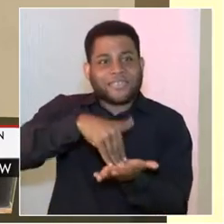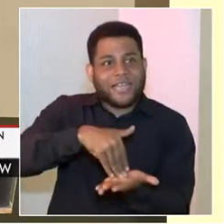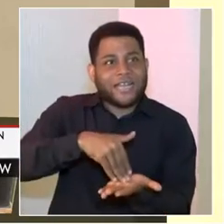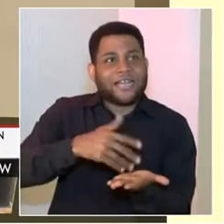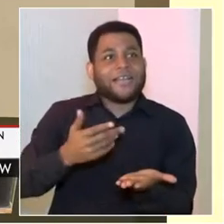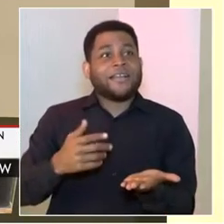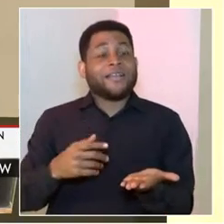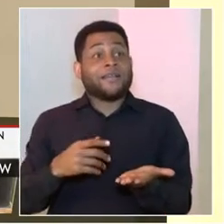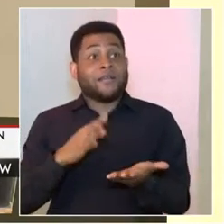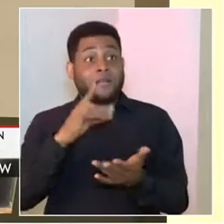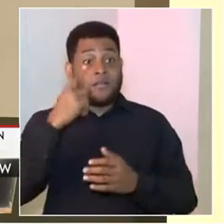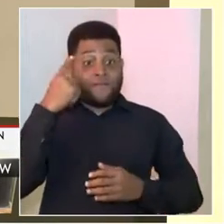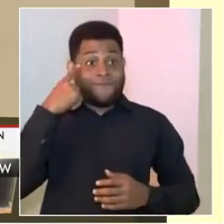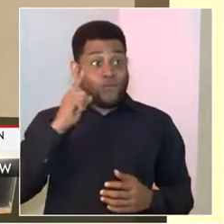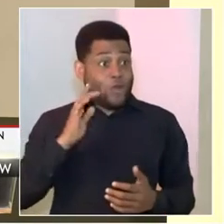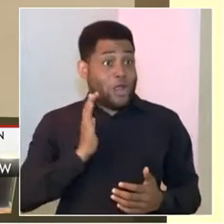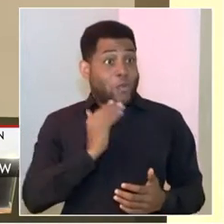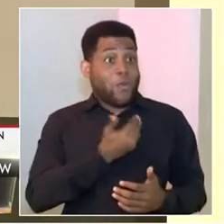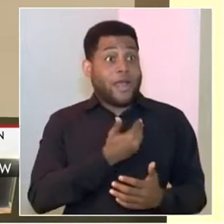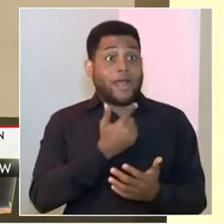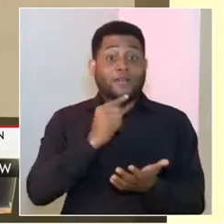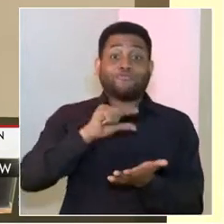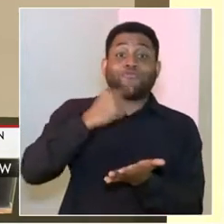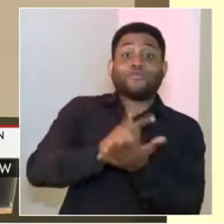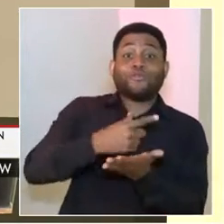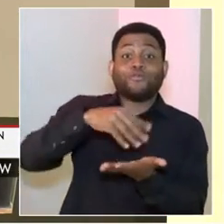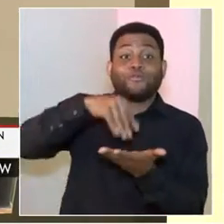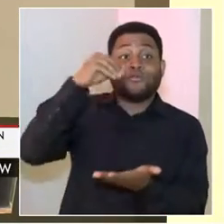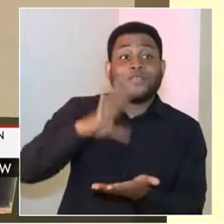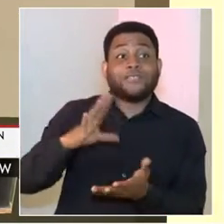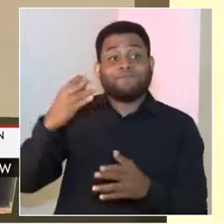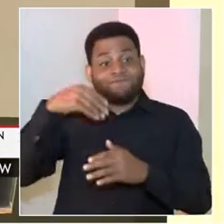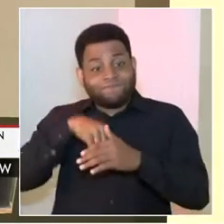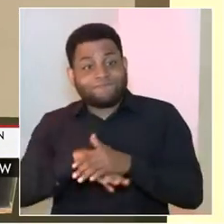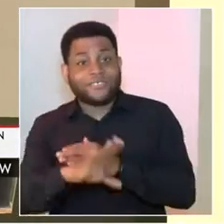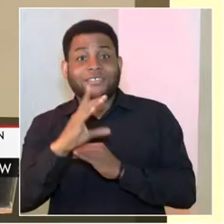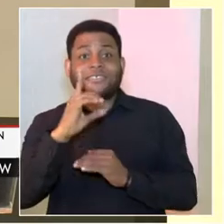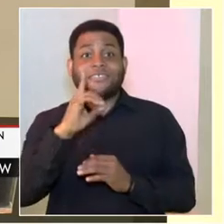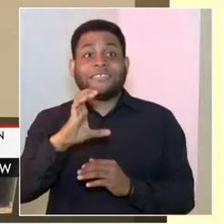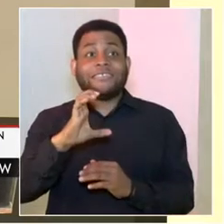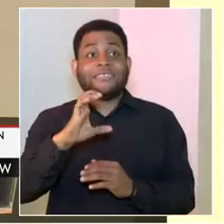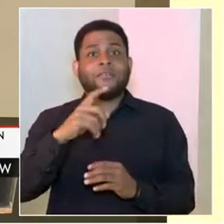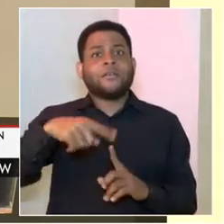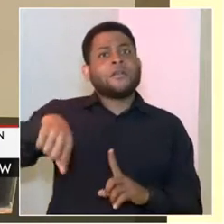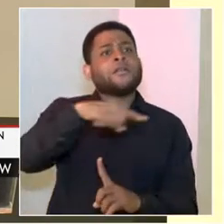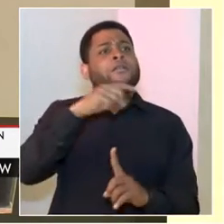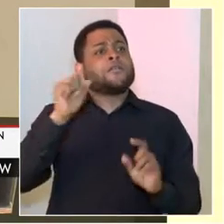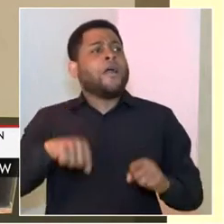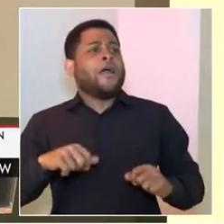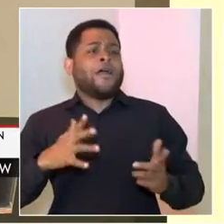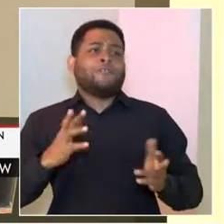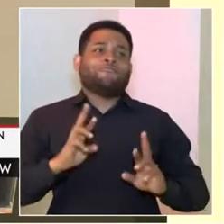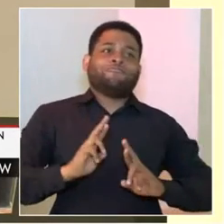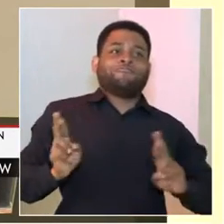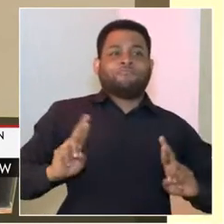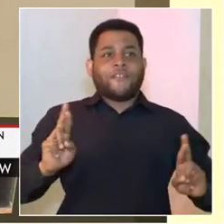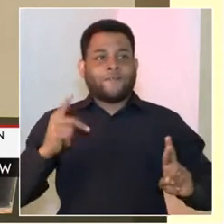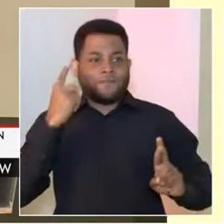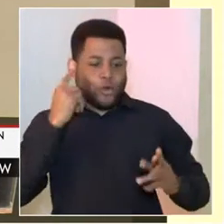to the District of Columbia are ready for the jobs we can recreate. One of our